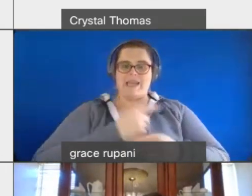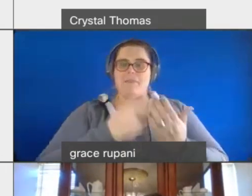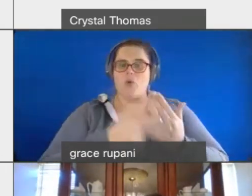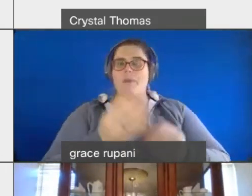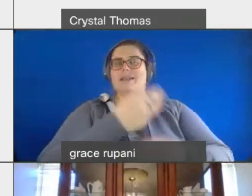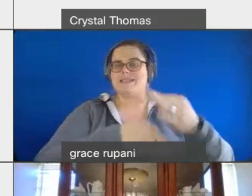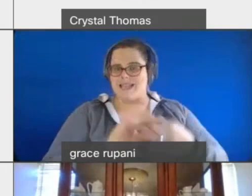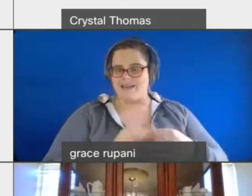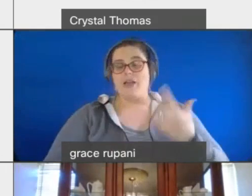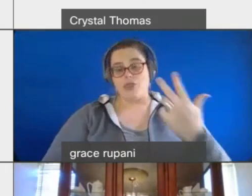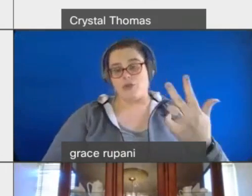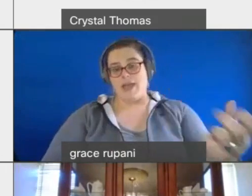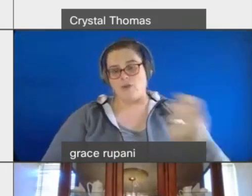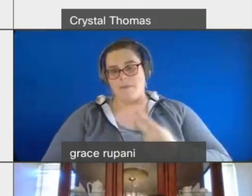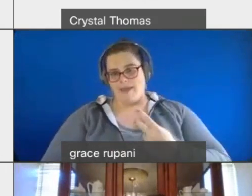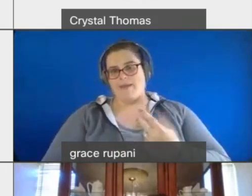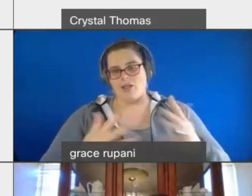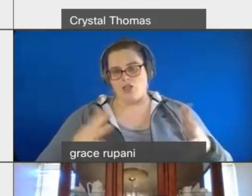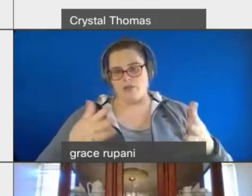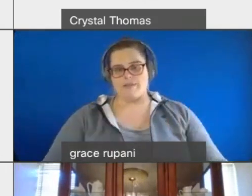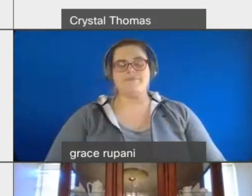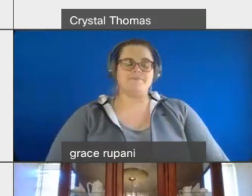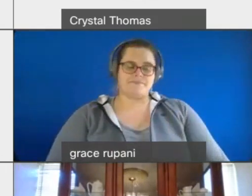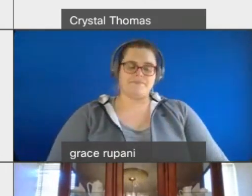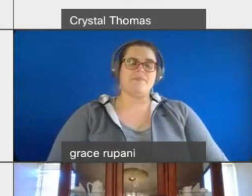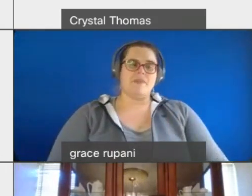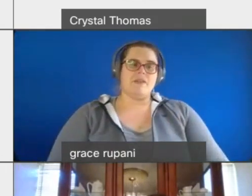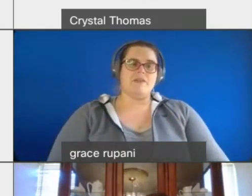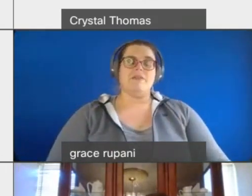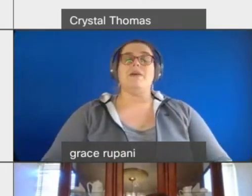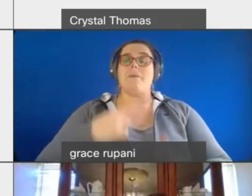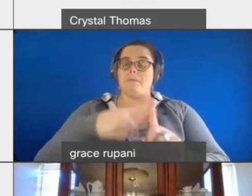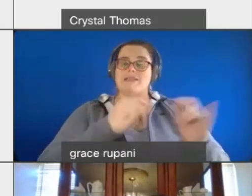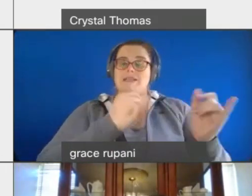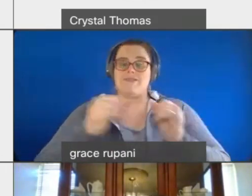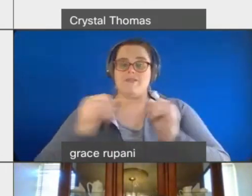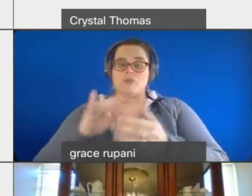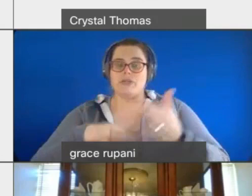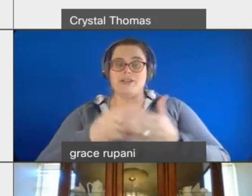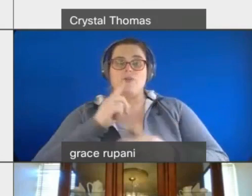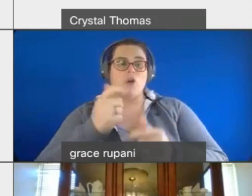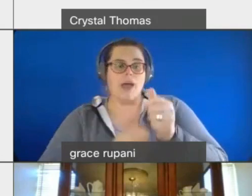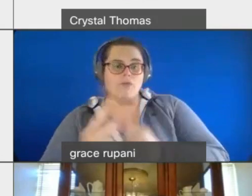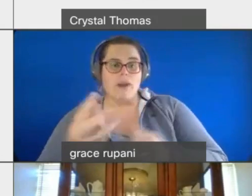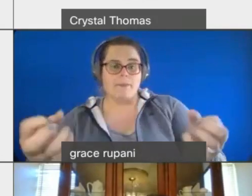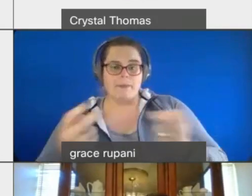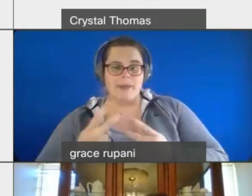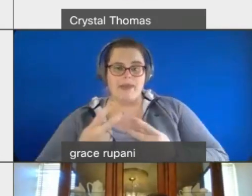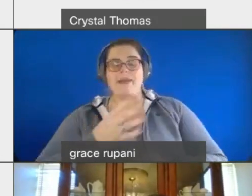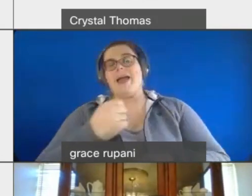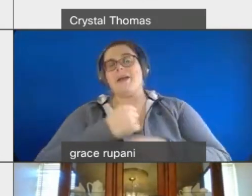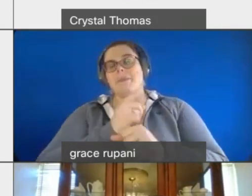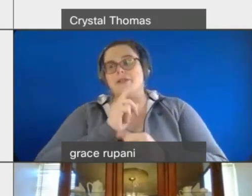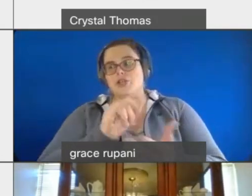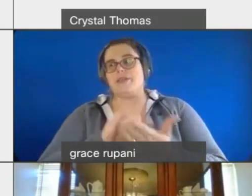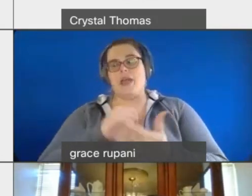returned already. We also have individualized schedules for everybody that was returning, and made sure